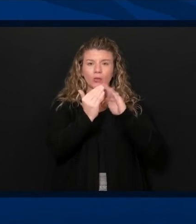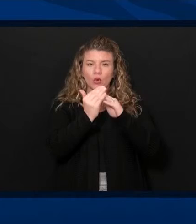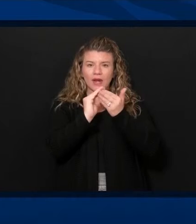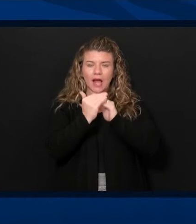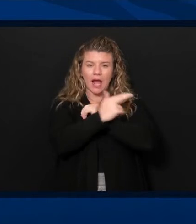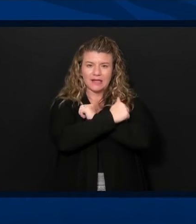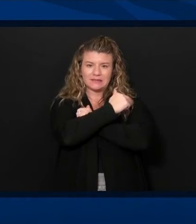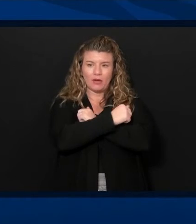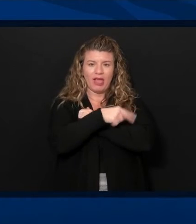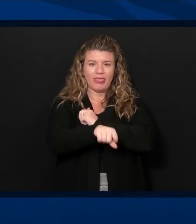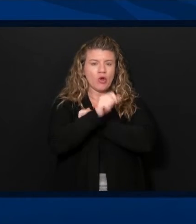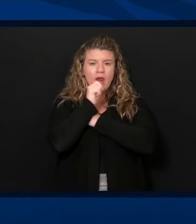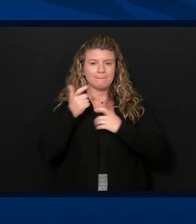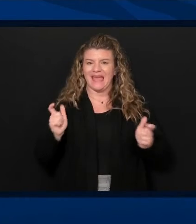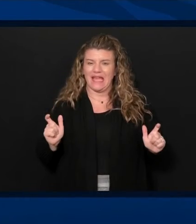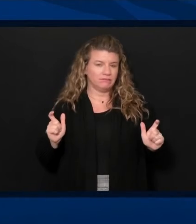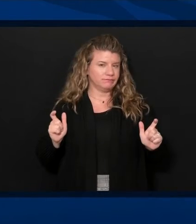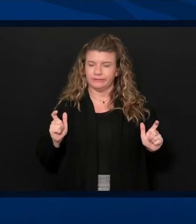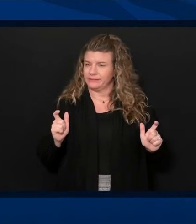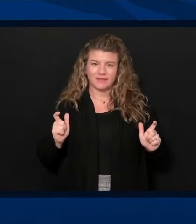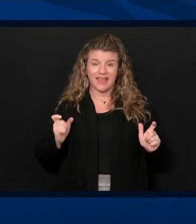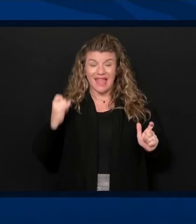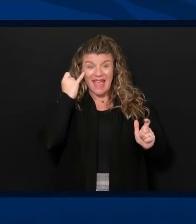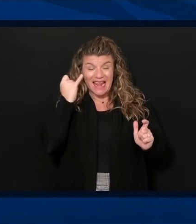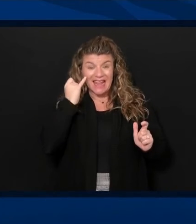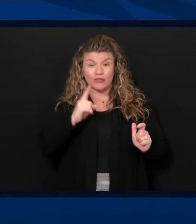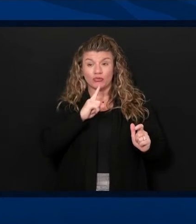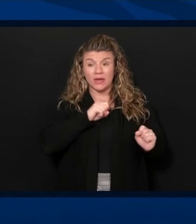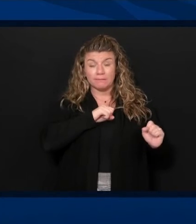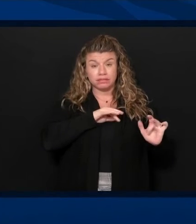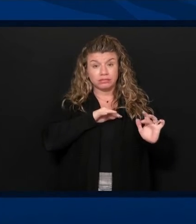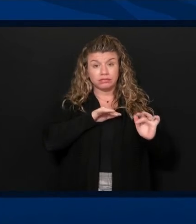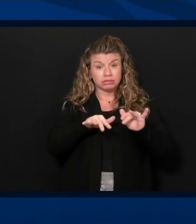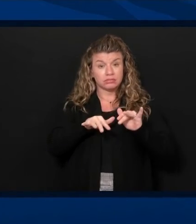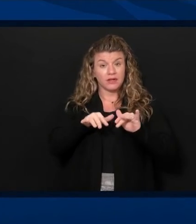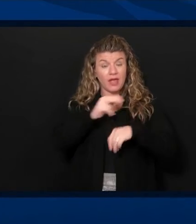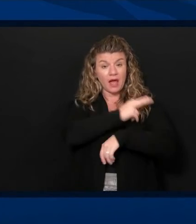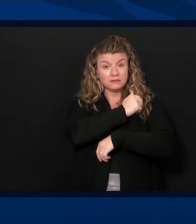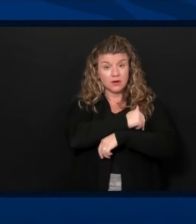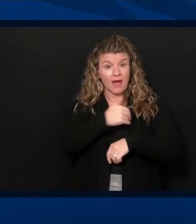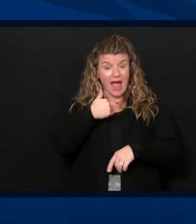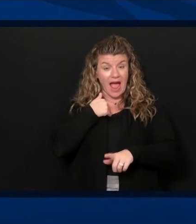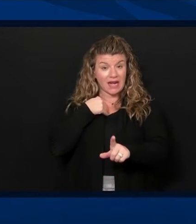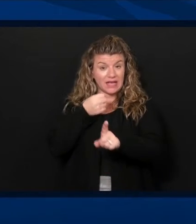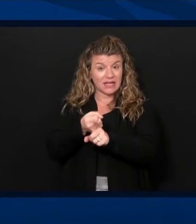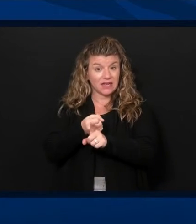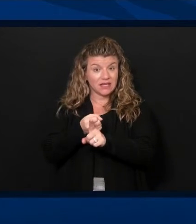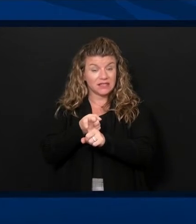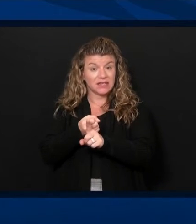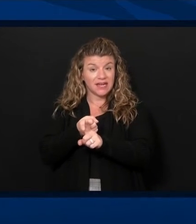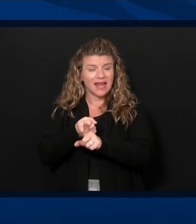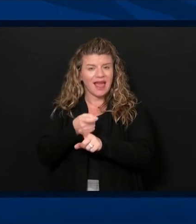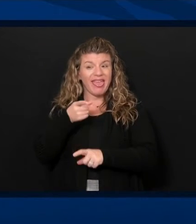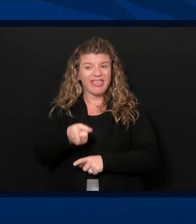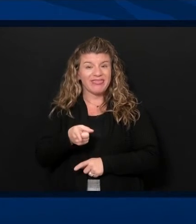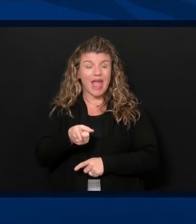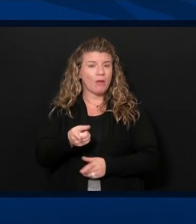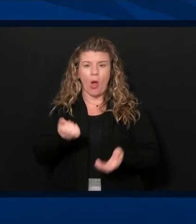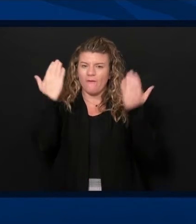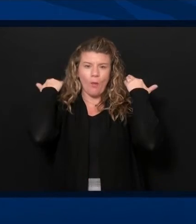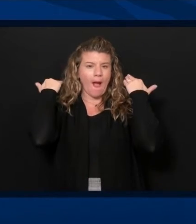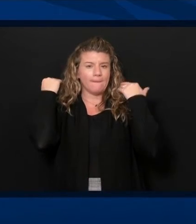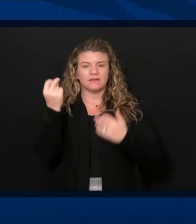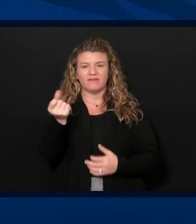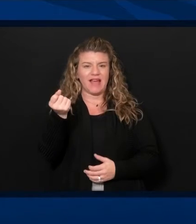that aren't very big, and if there would be a rush toward the hospitals, they would be overwhelmed